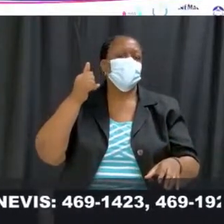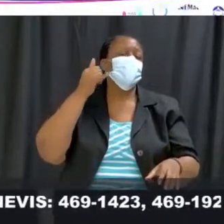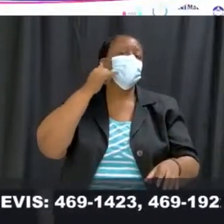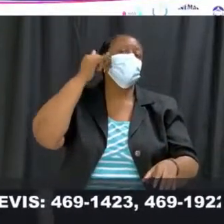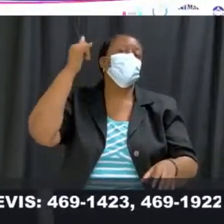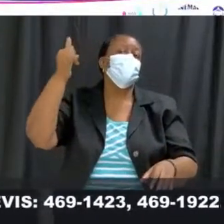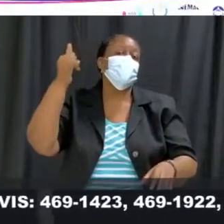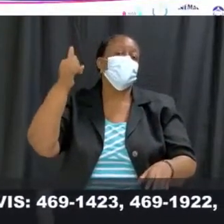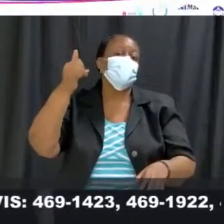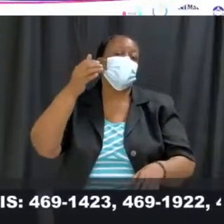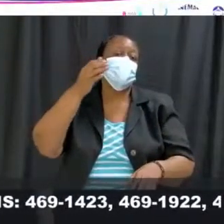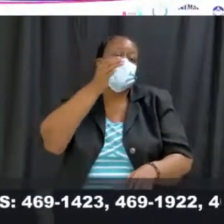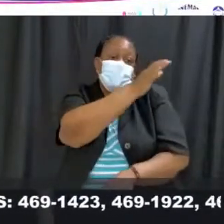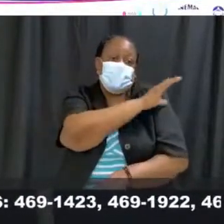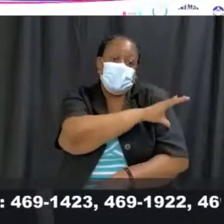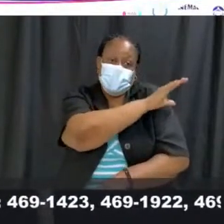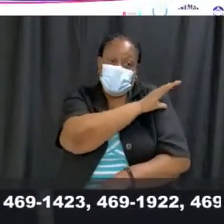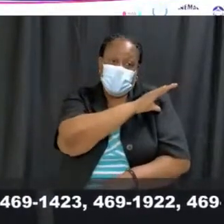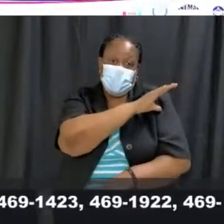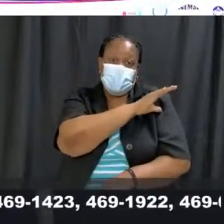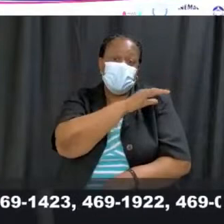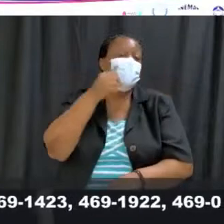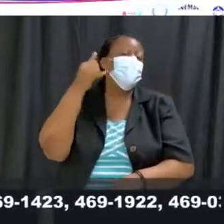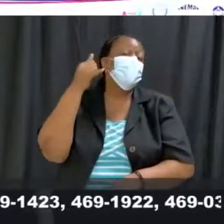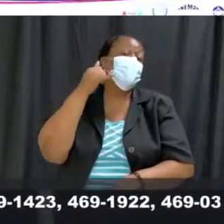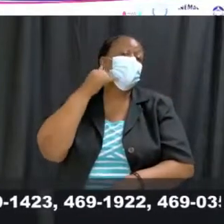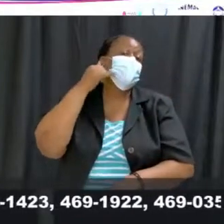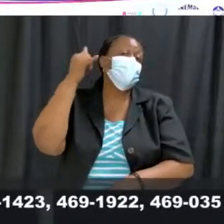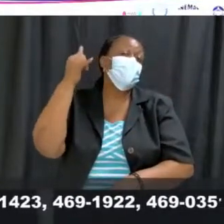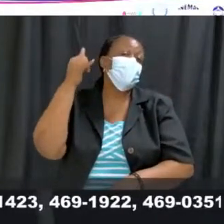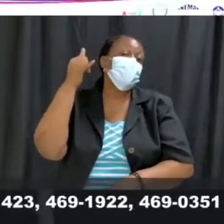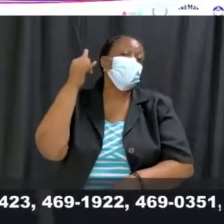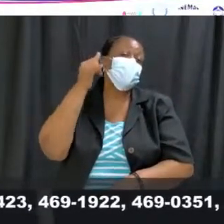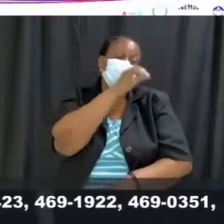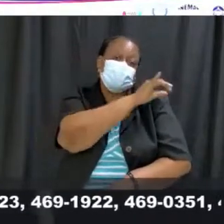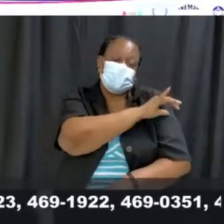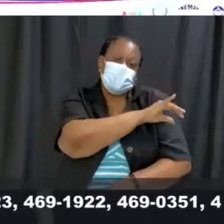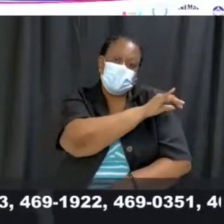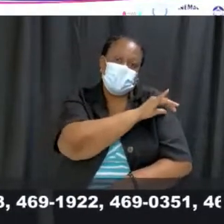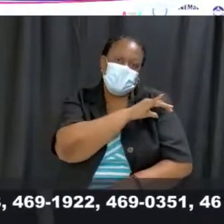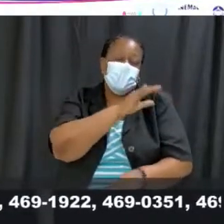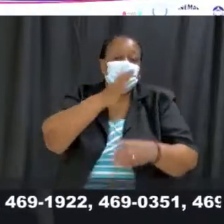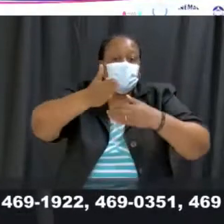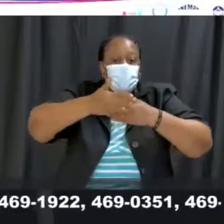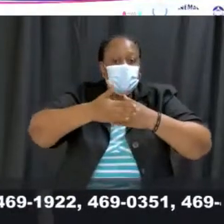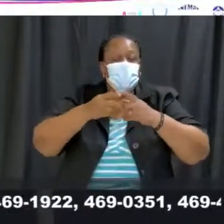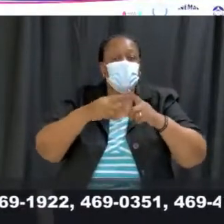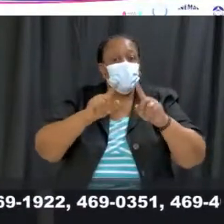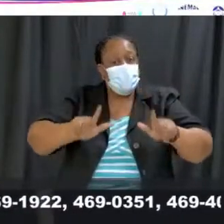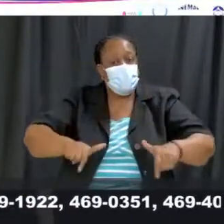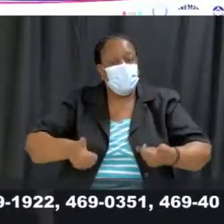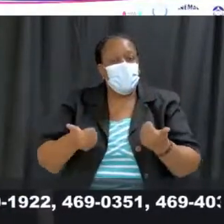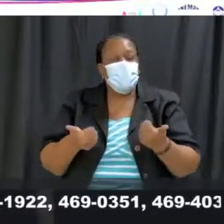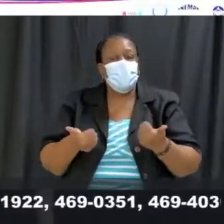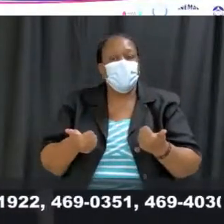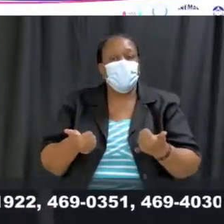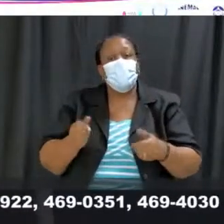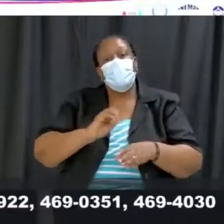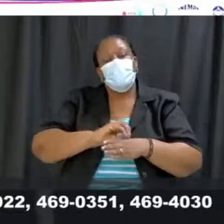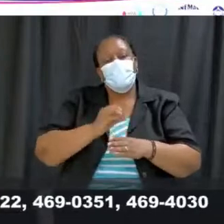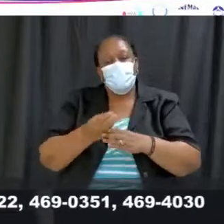health center. You can call. You could just walk into the nearest health center and make your appointment to receive the